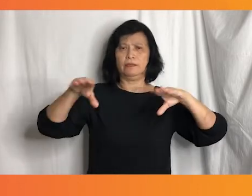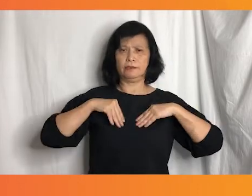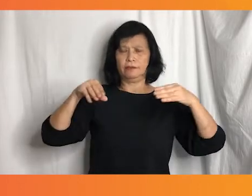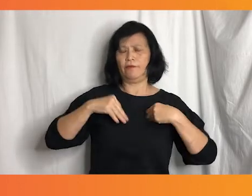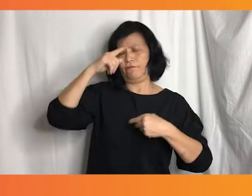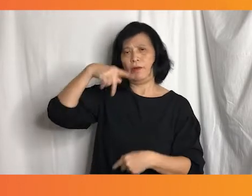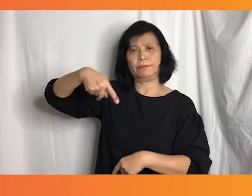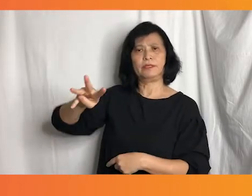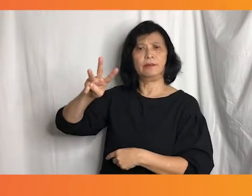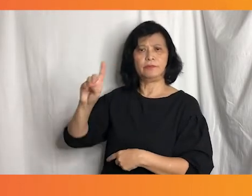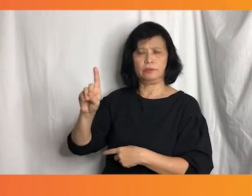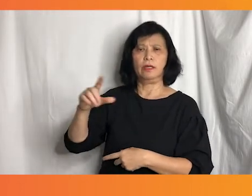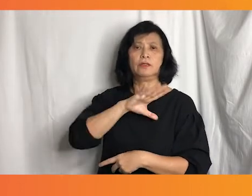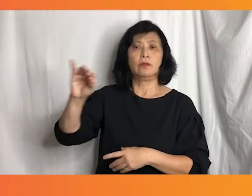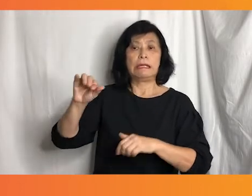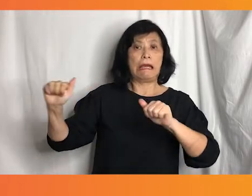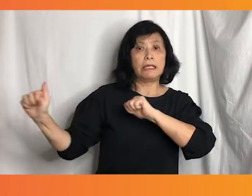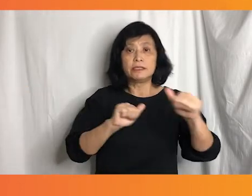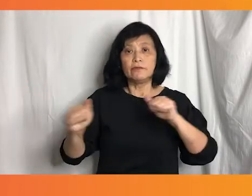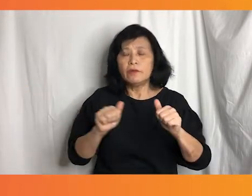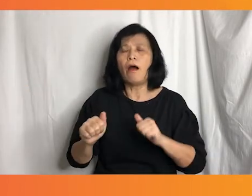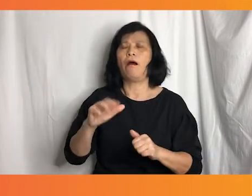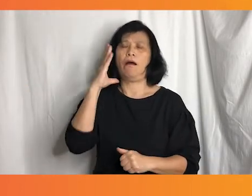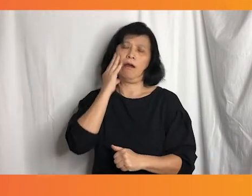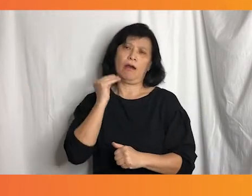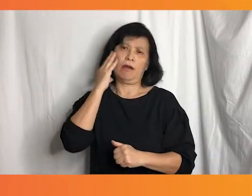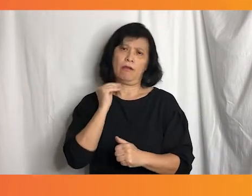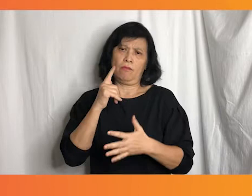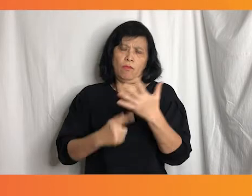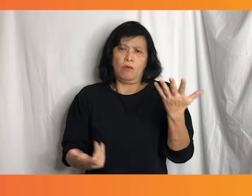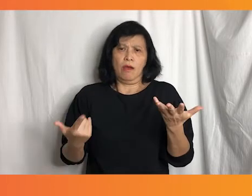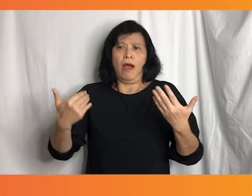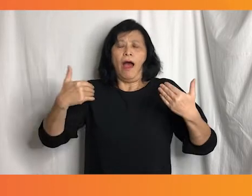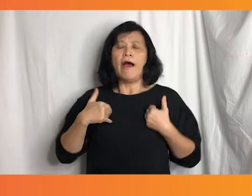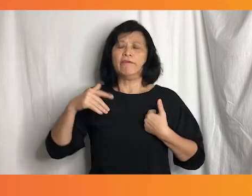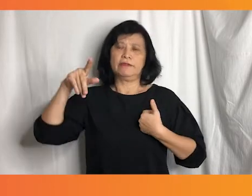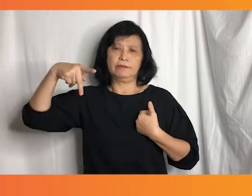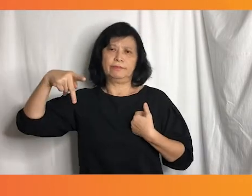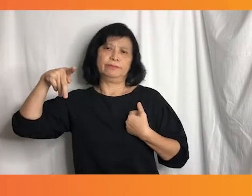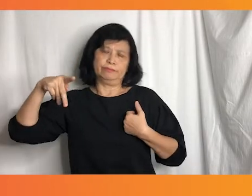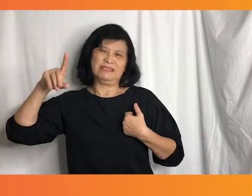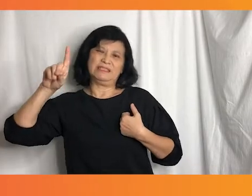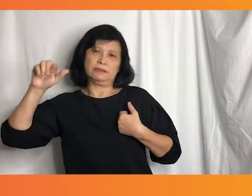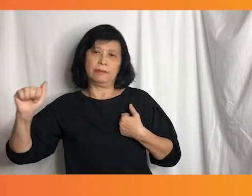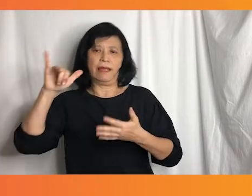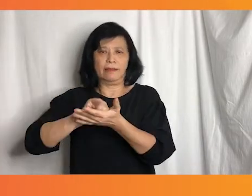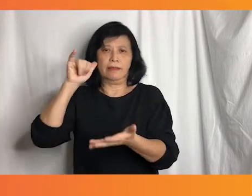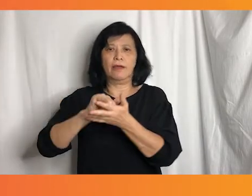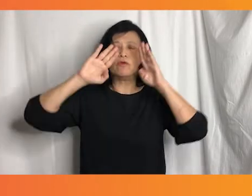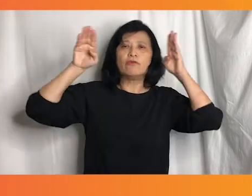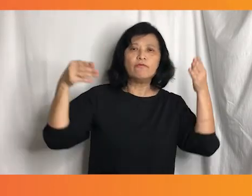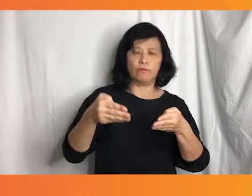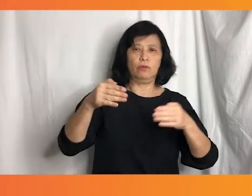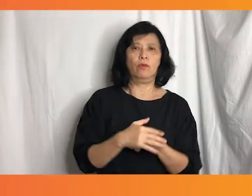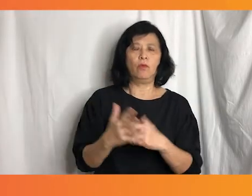and acceptance of the disabled through activities that allow the participants to experience what is it like to have a disability. So that was the